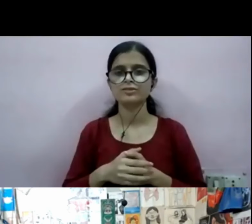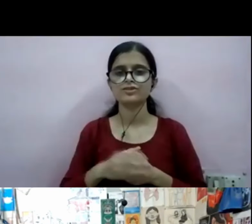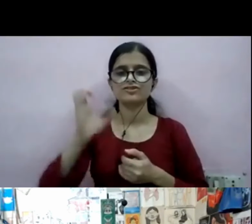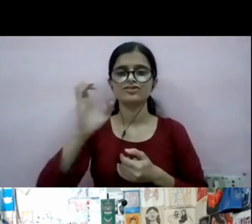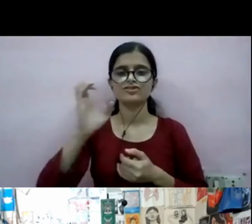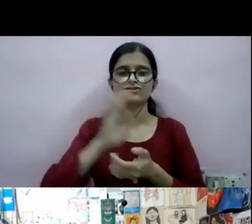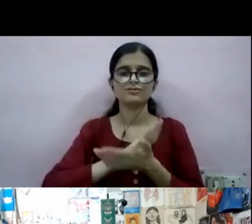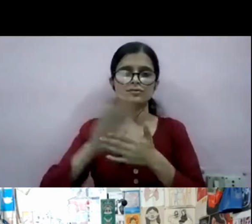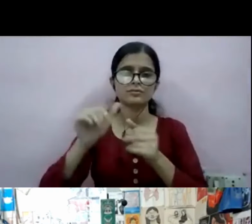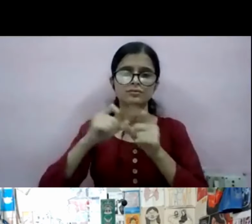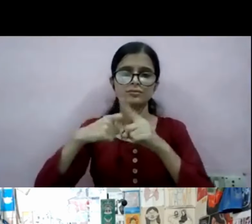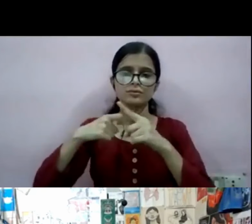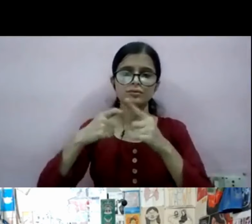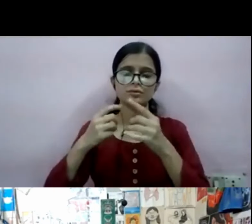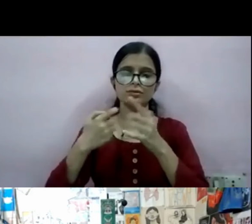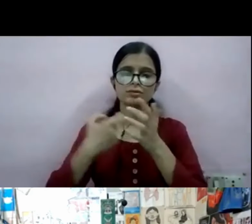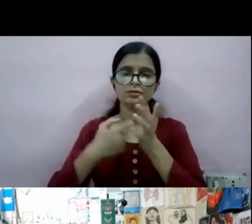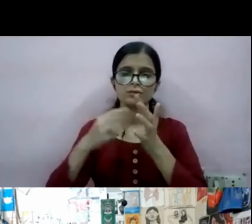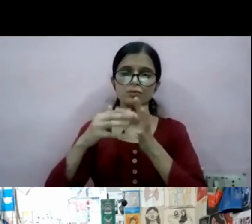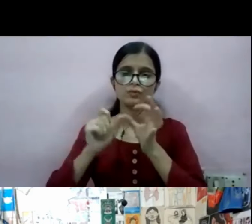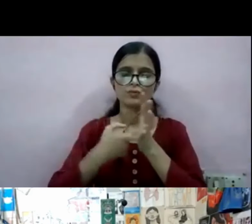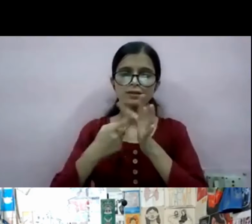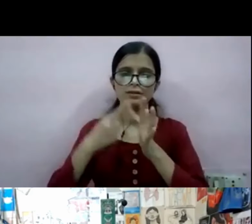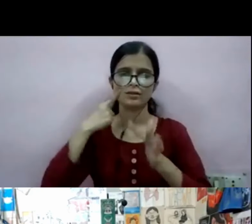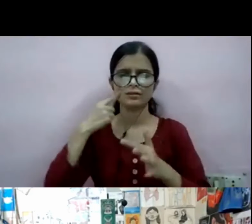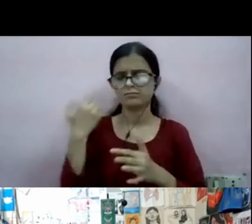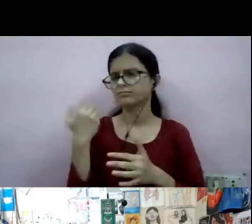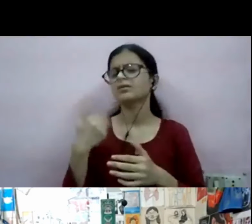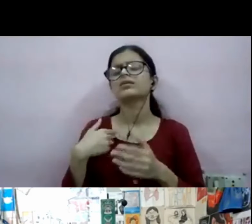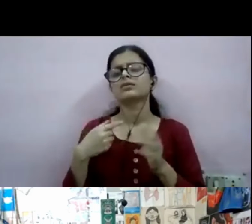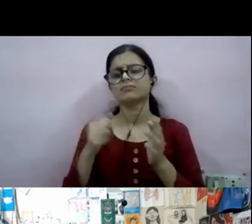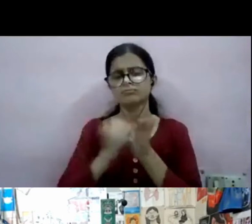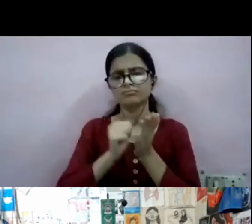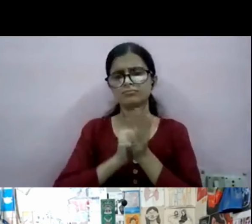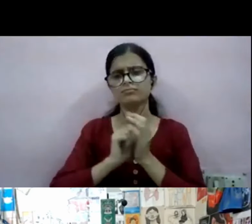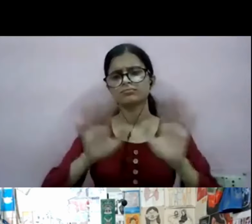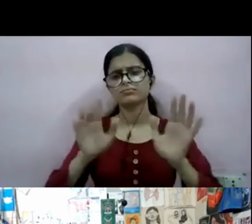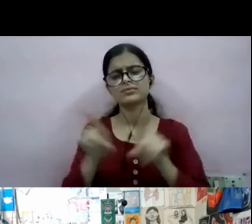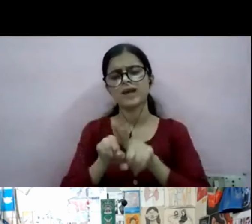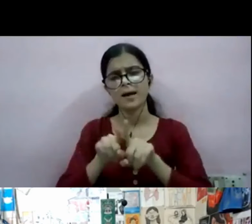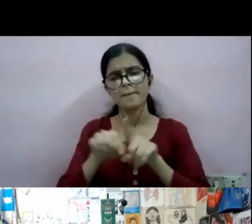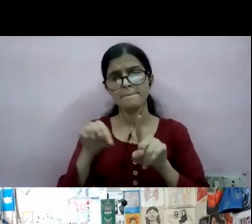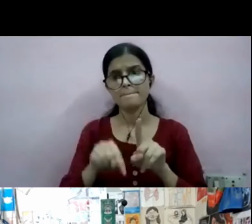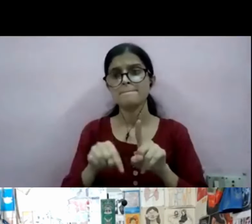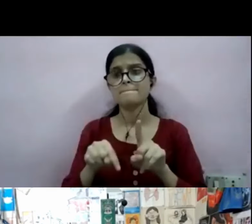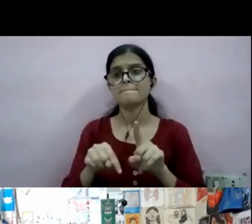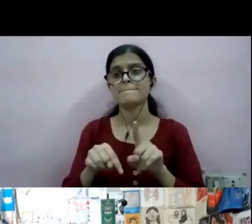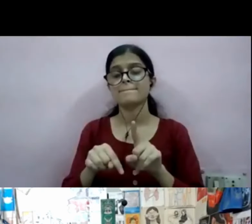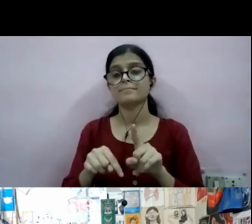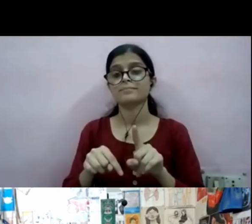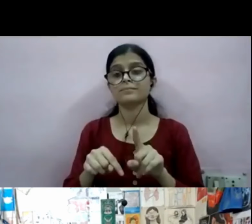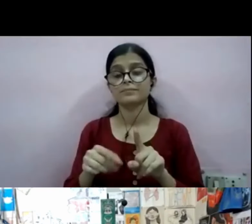paper, states that the image of disability may be intensified by gender. For